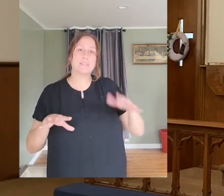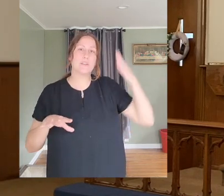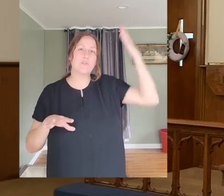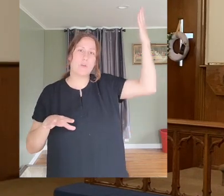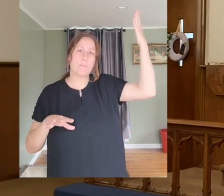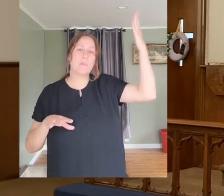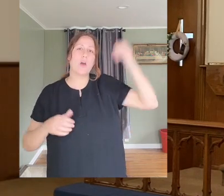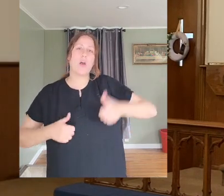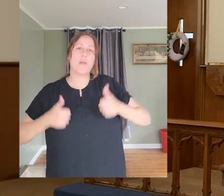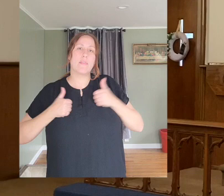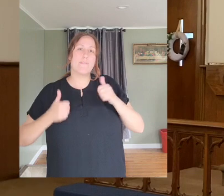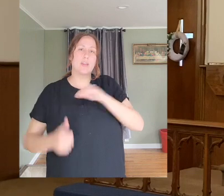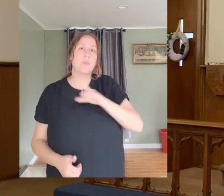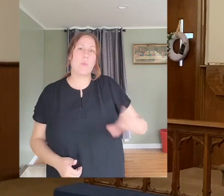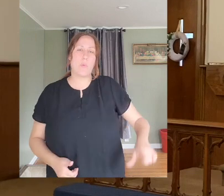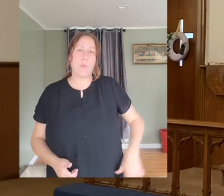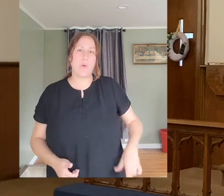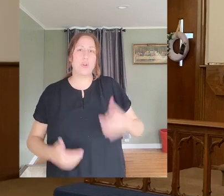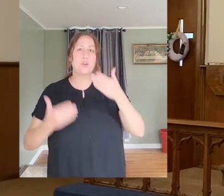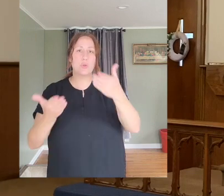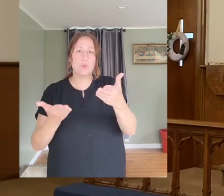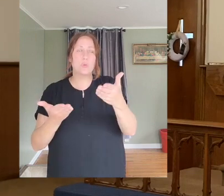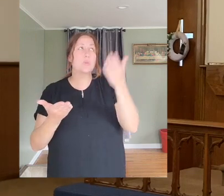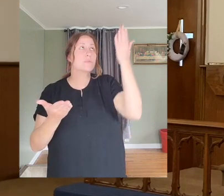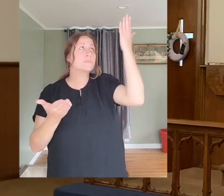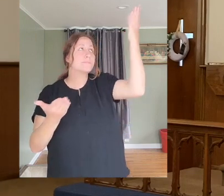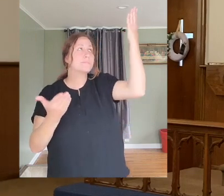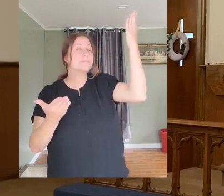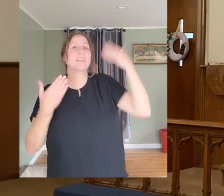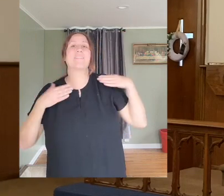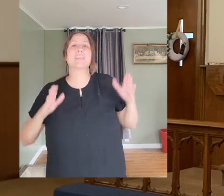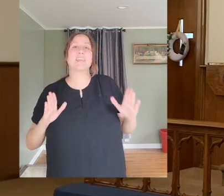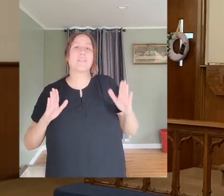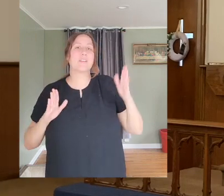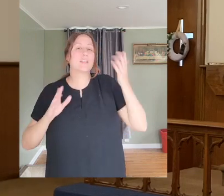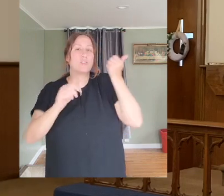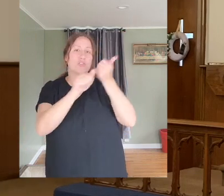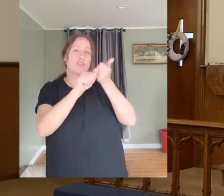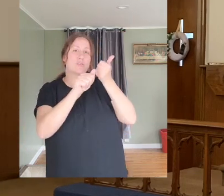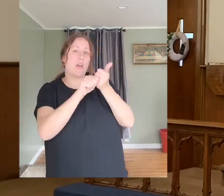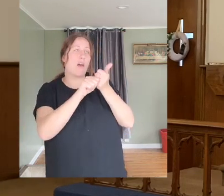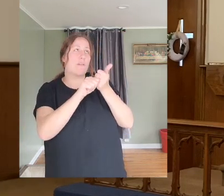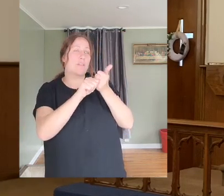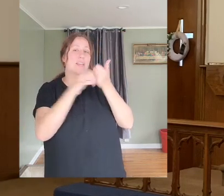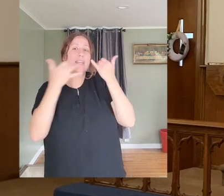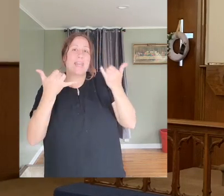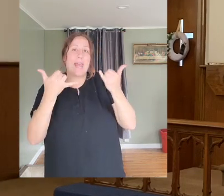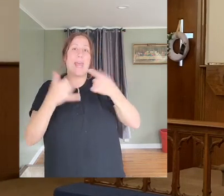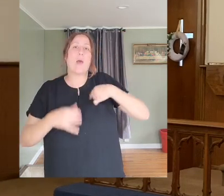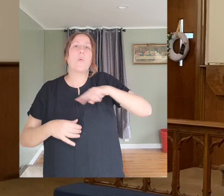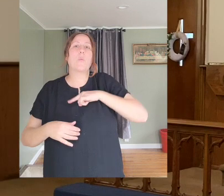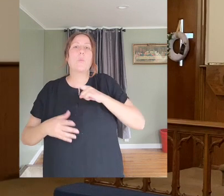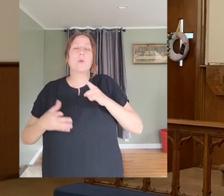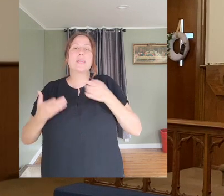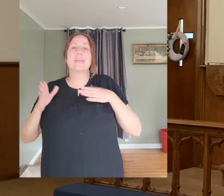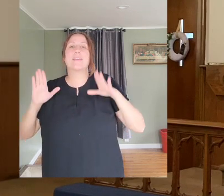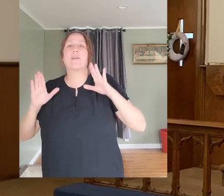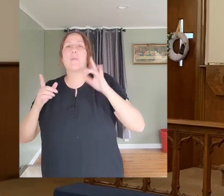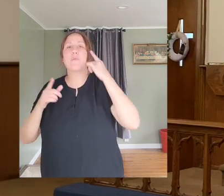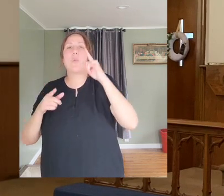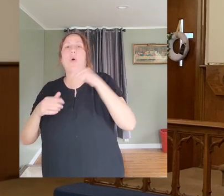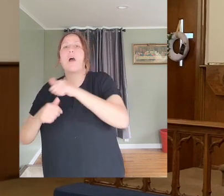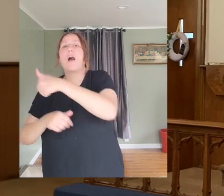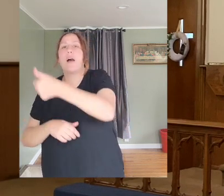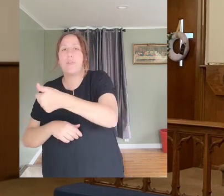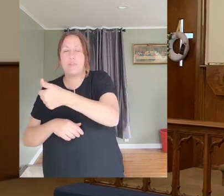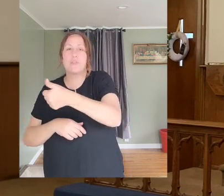Lord. You have given yourself to us, Lord. Now we give ourselves to others. You have raised us